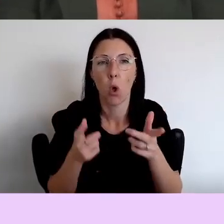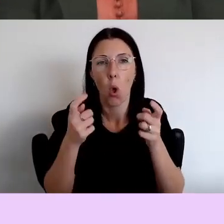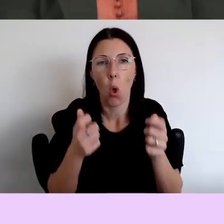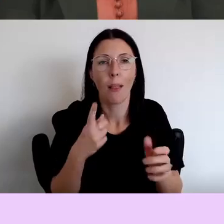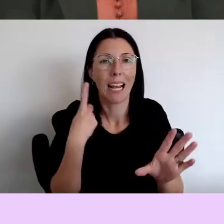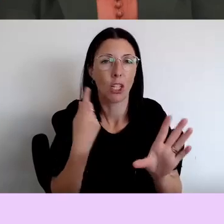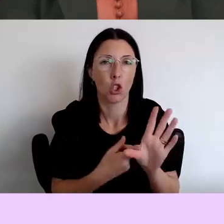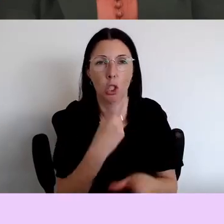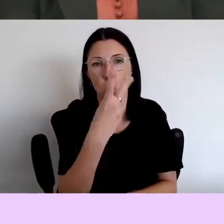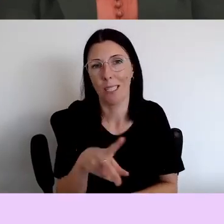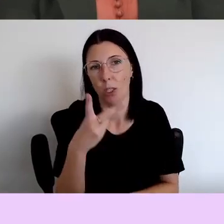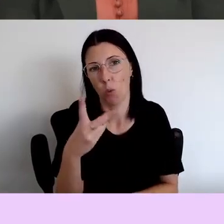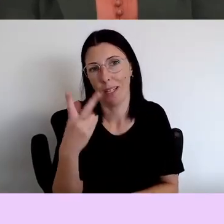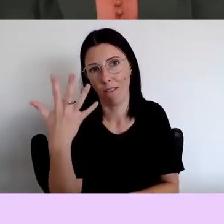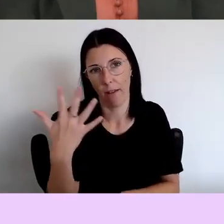2025.